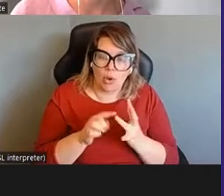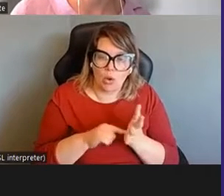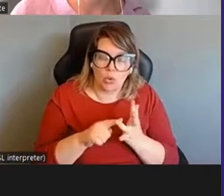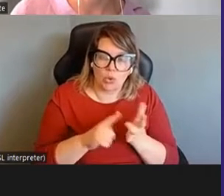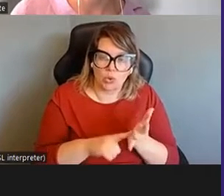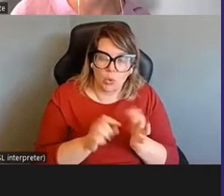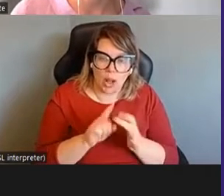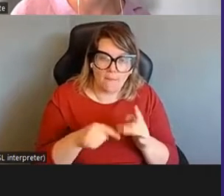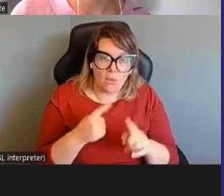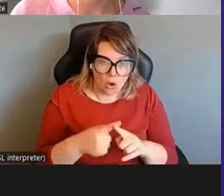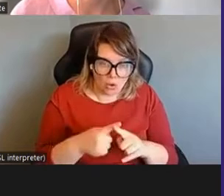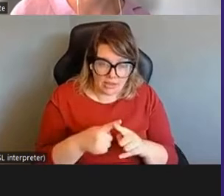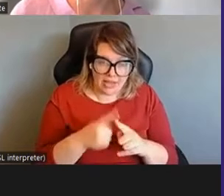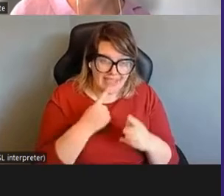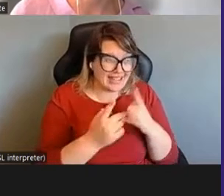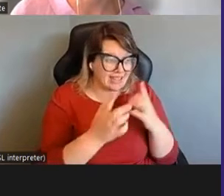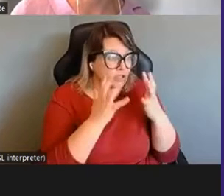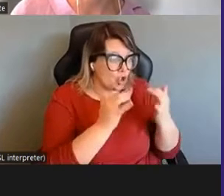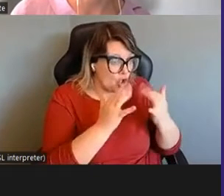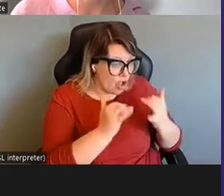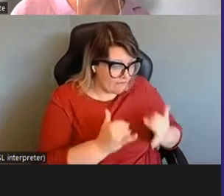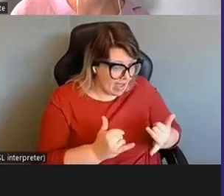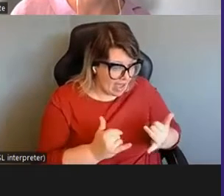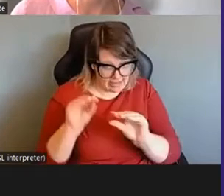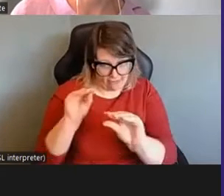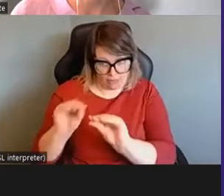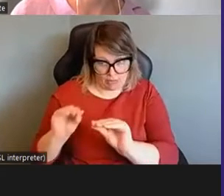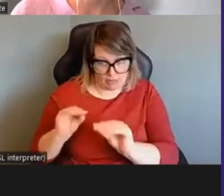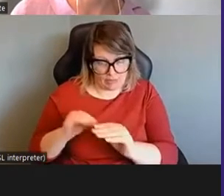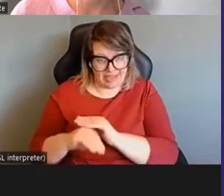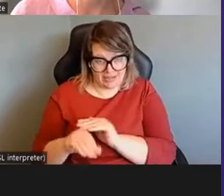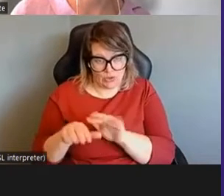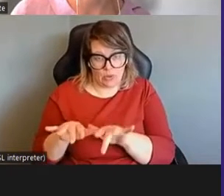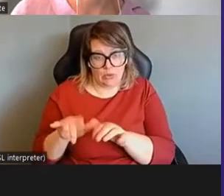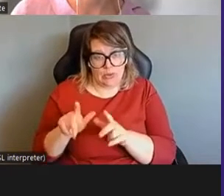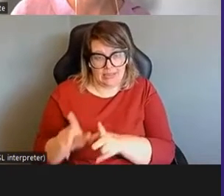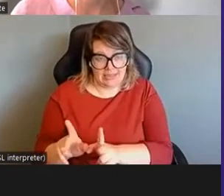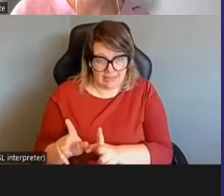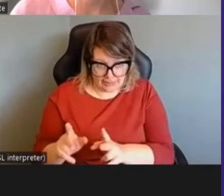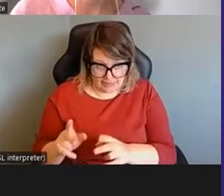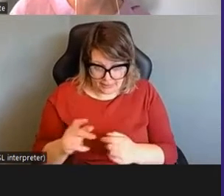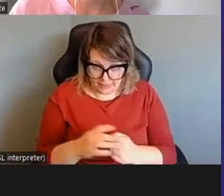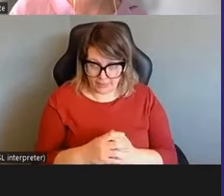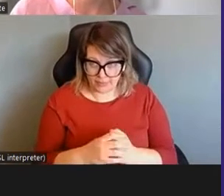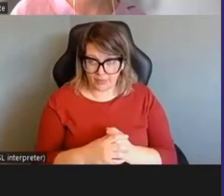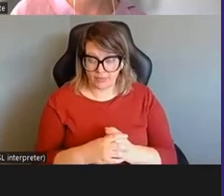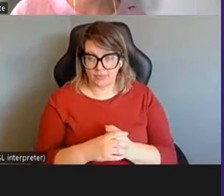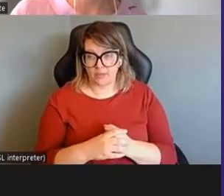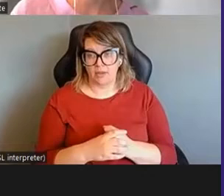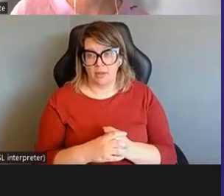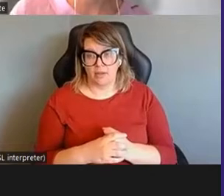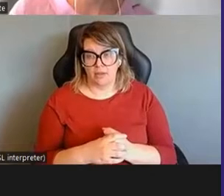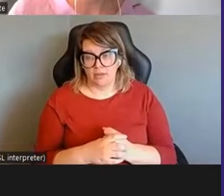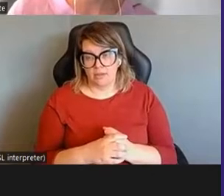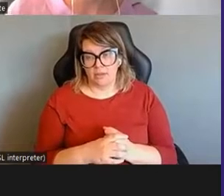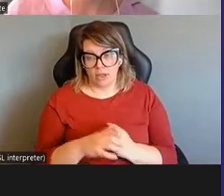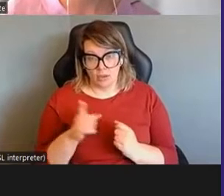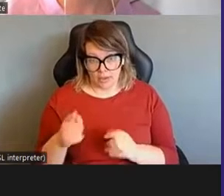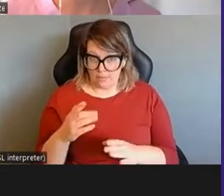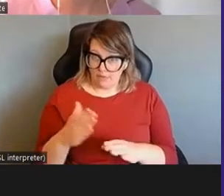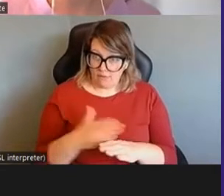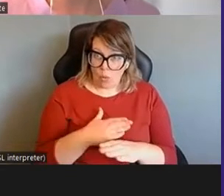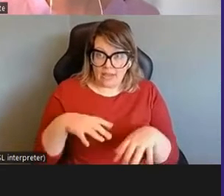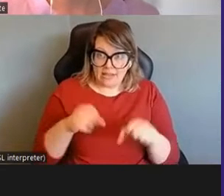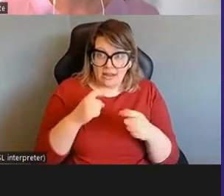survey data. And then, so Renan could have introduced them to Kobo Toolbox before they started data